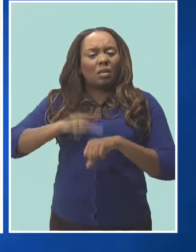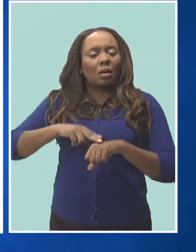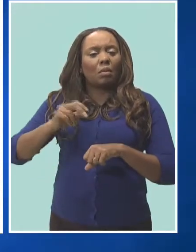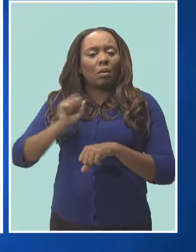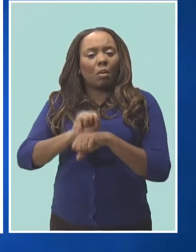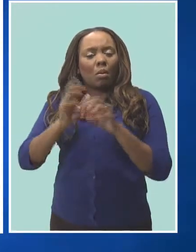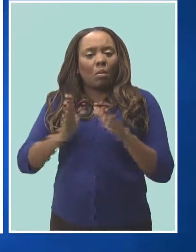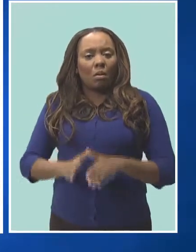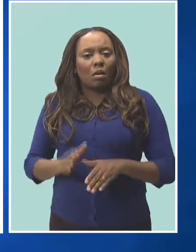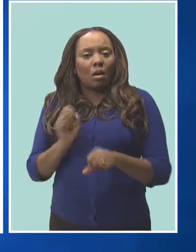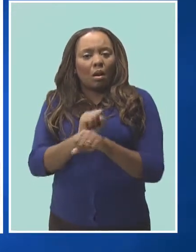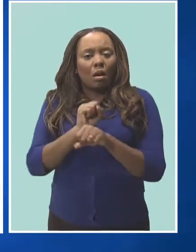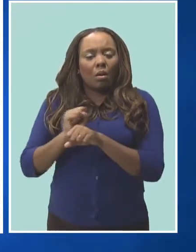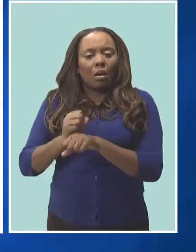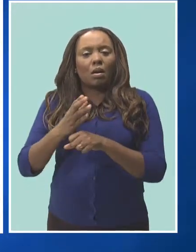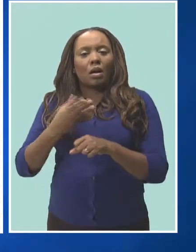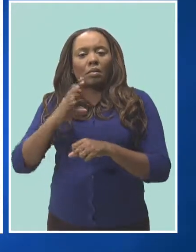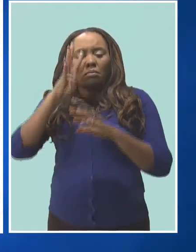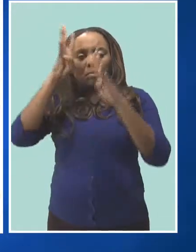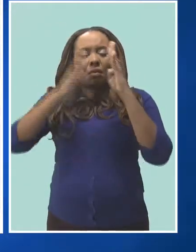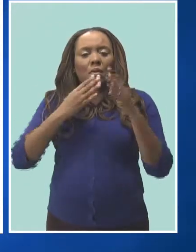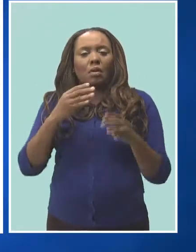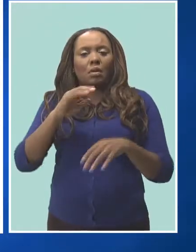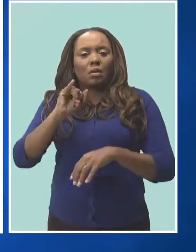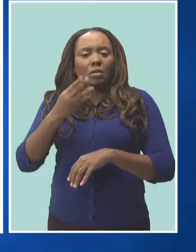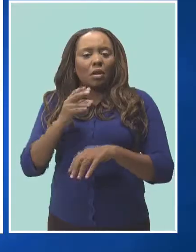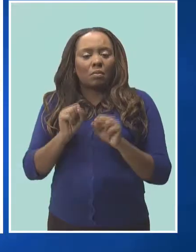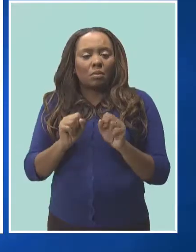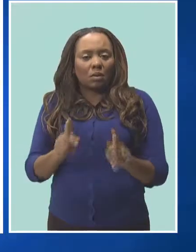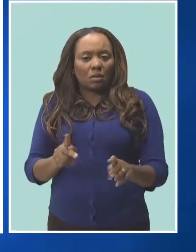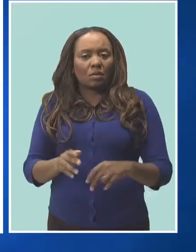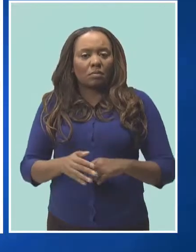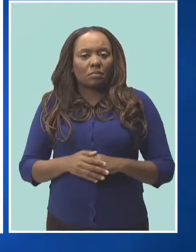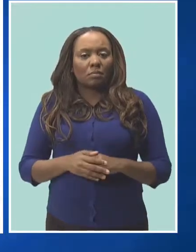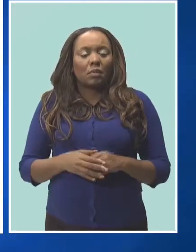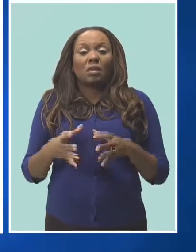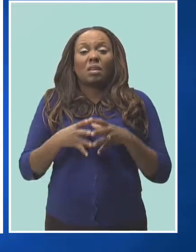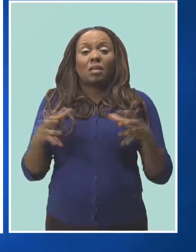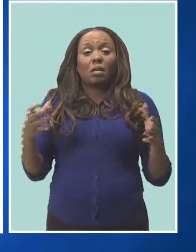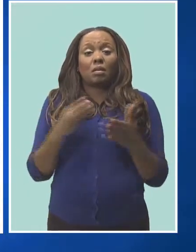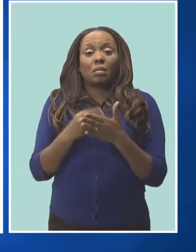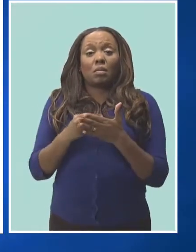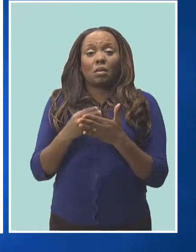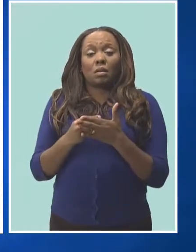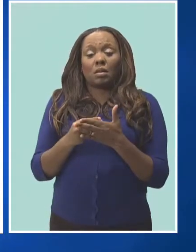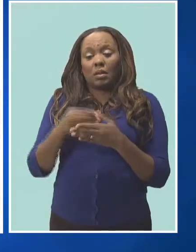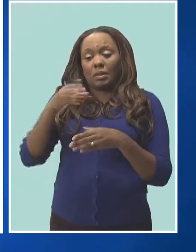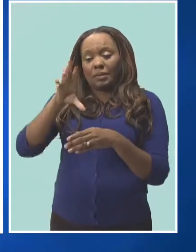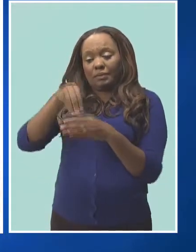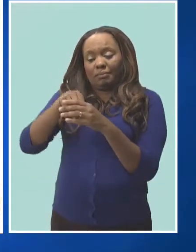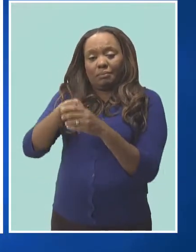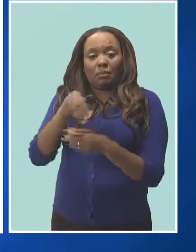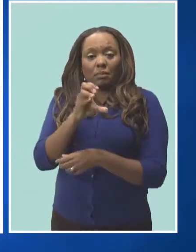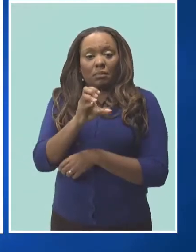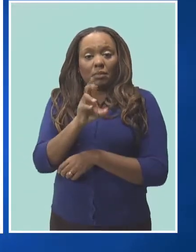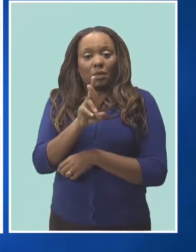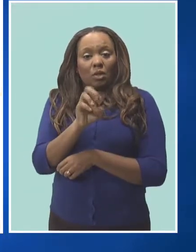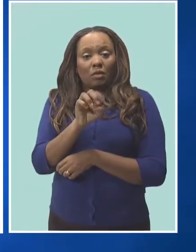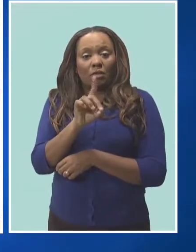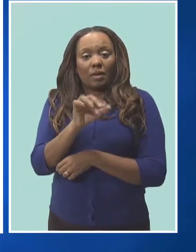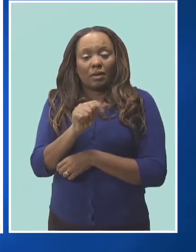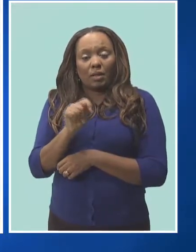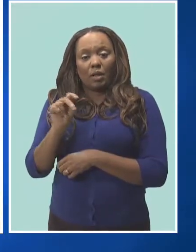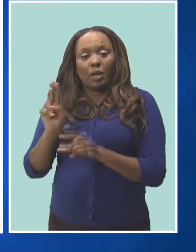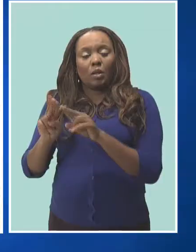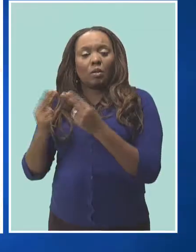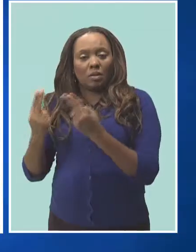create the condition for the private sector. Because working class people have a lot of money within the credit union system in Barbados, and the credit unions need to